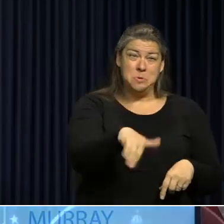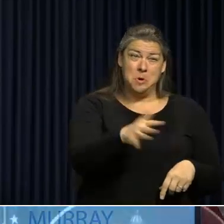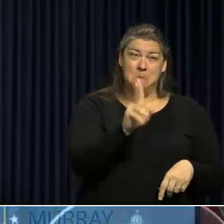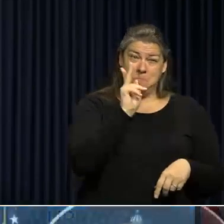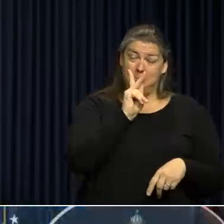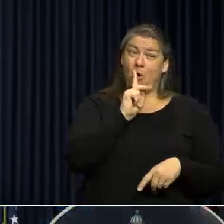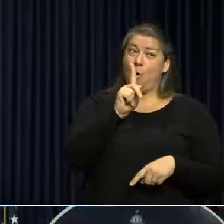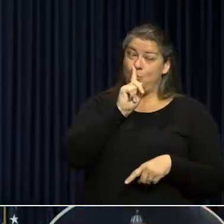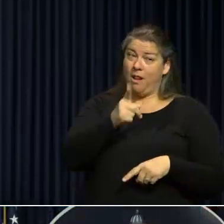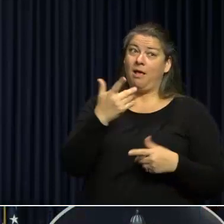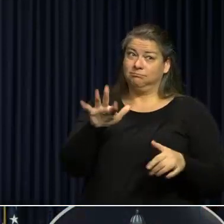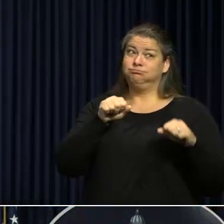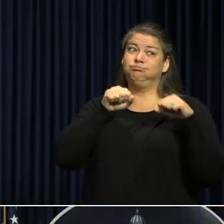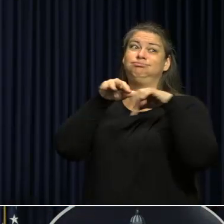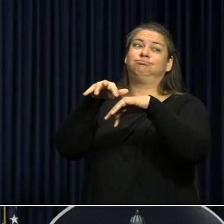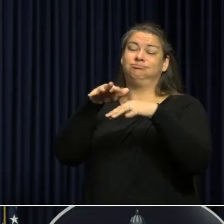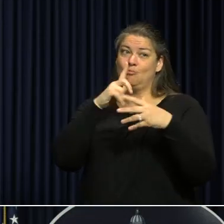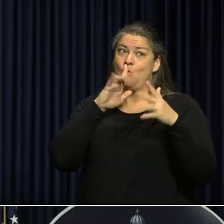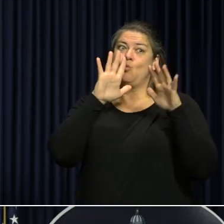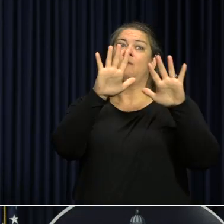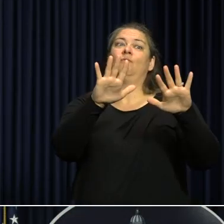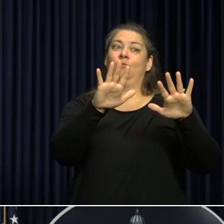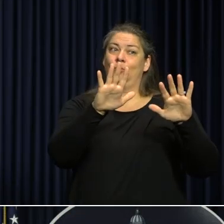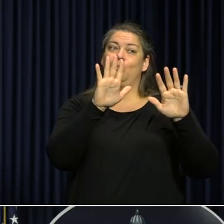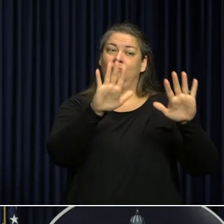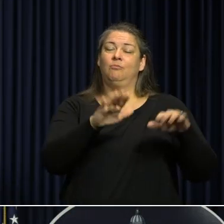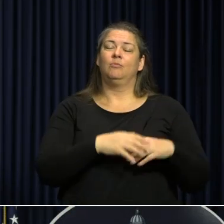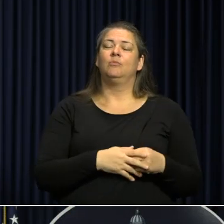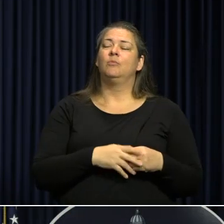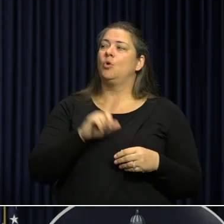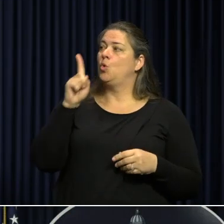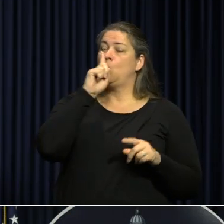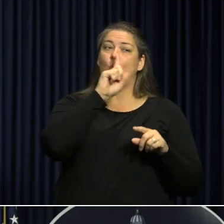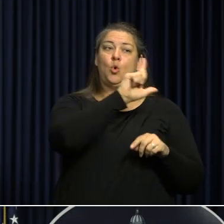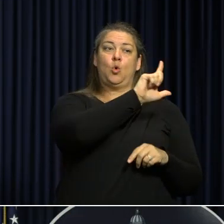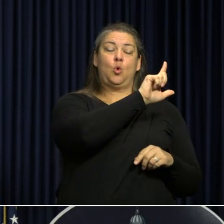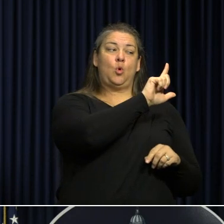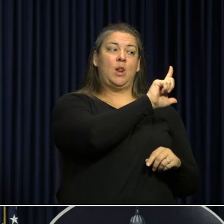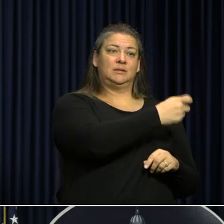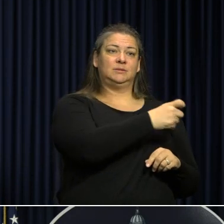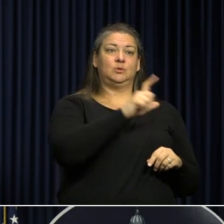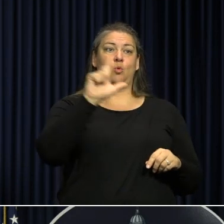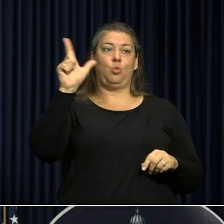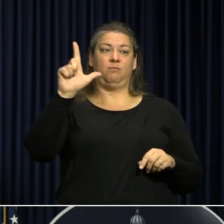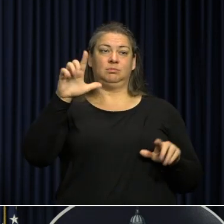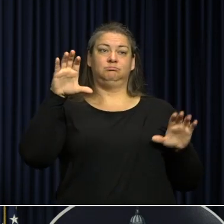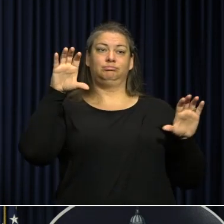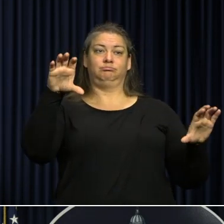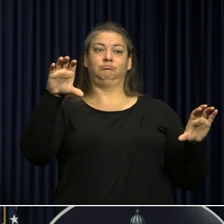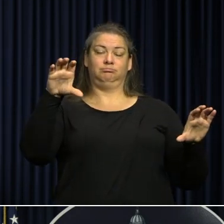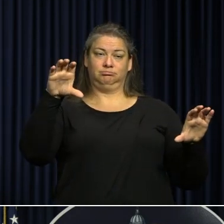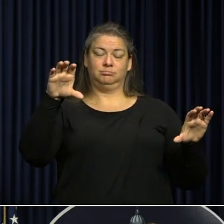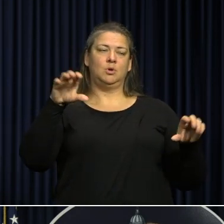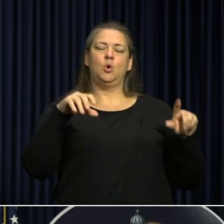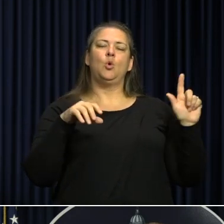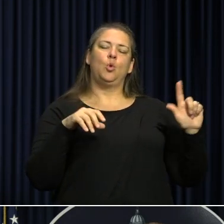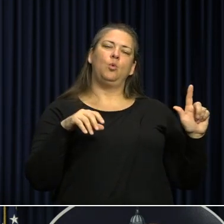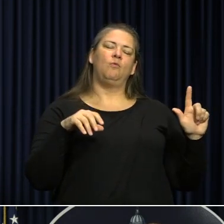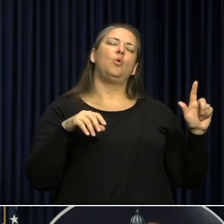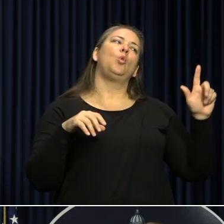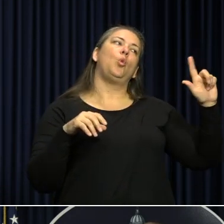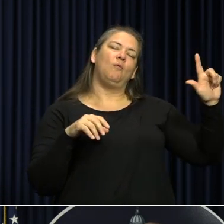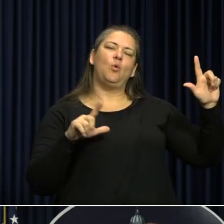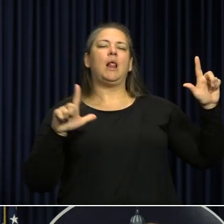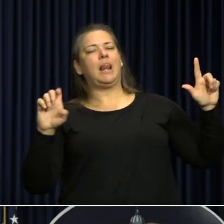to this in really incredible ways. So Louisville and Lexington are running, Louisville and Lexington have